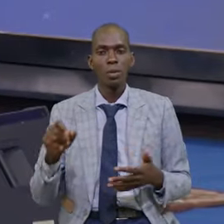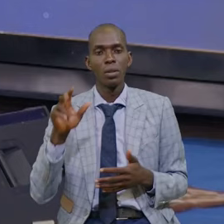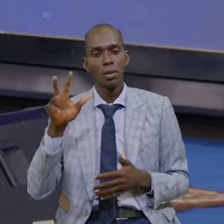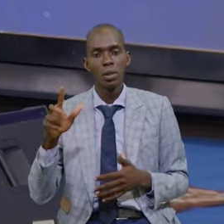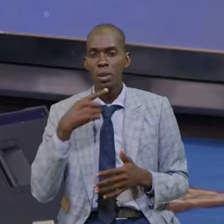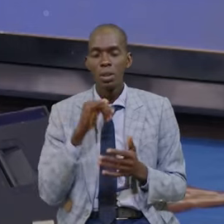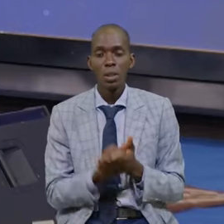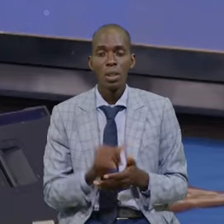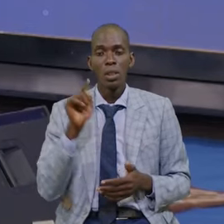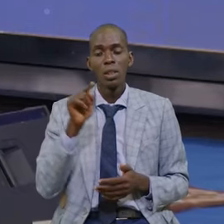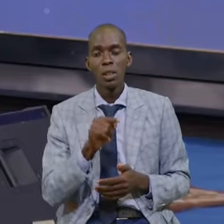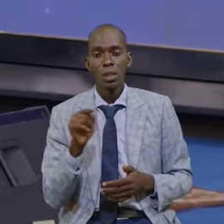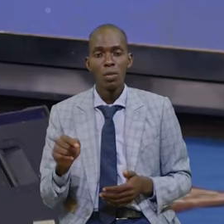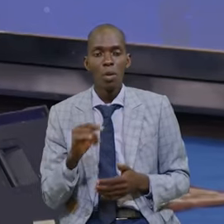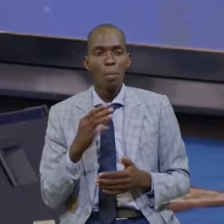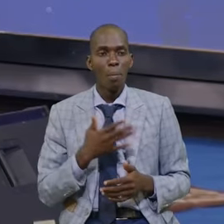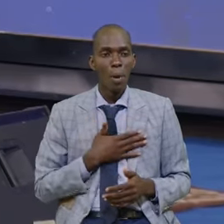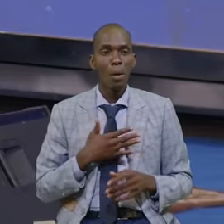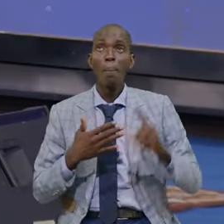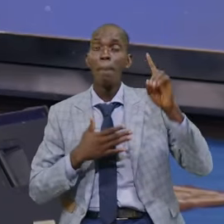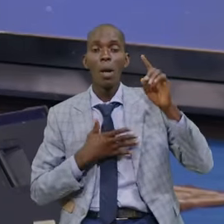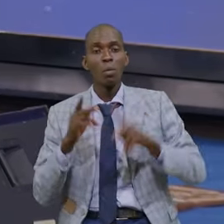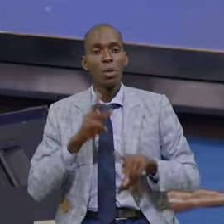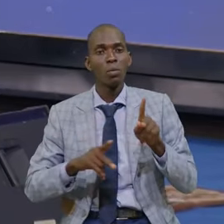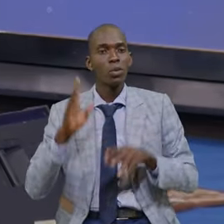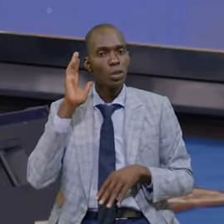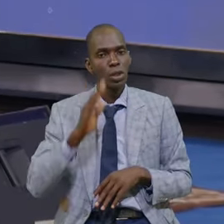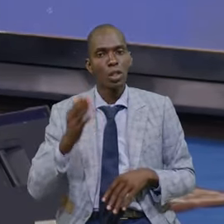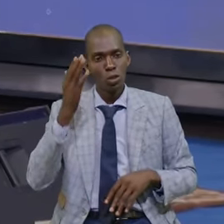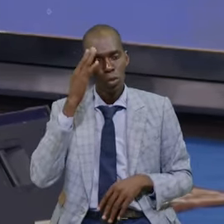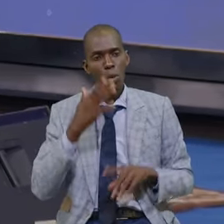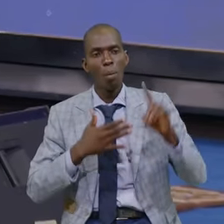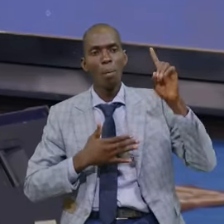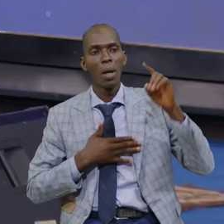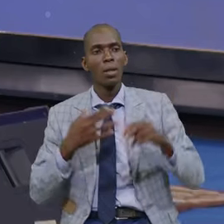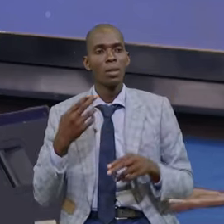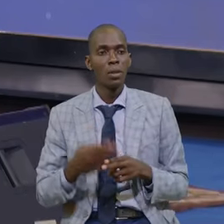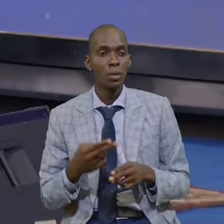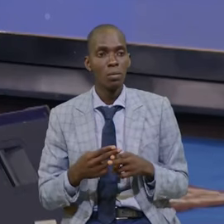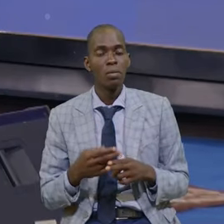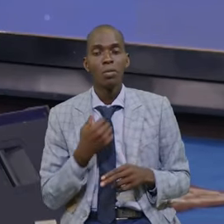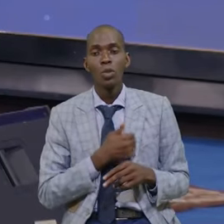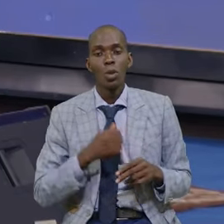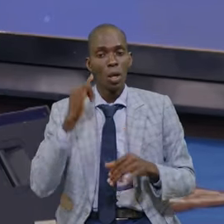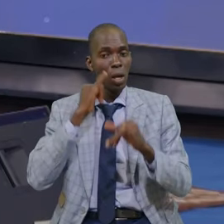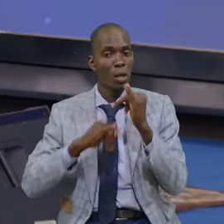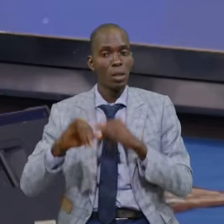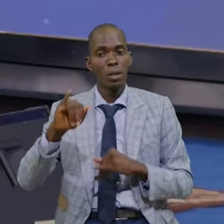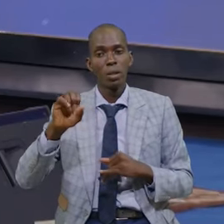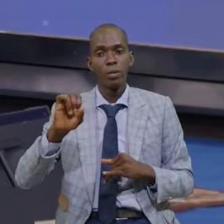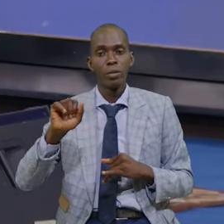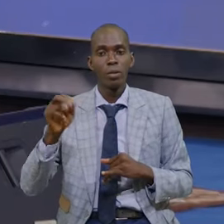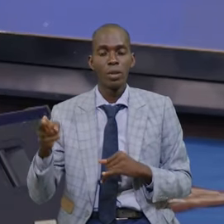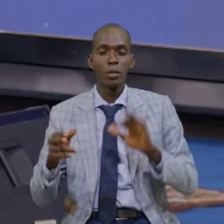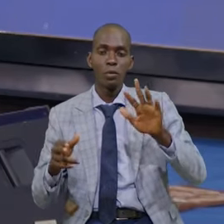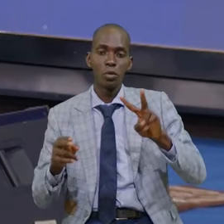shall know my name. Therefore shall they know in that day that I am